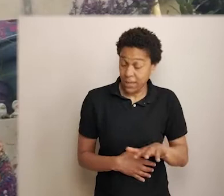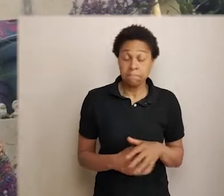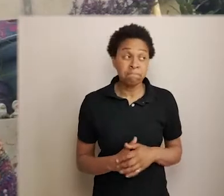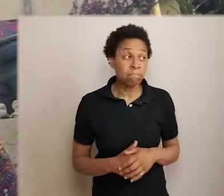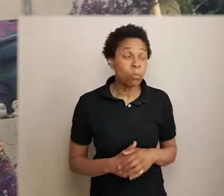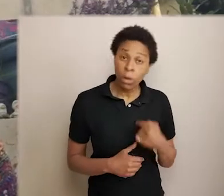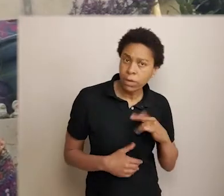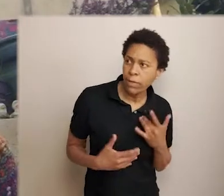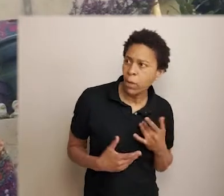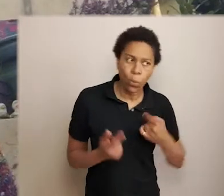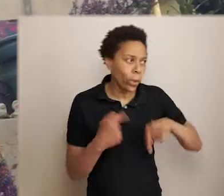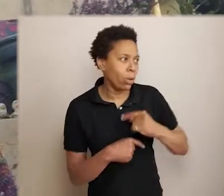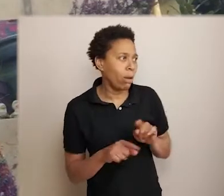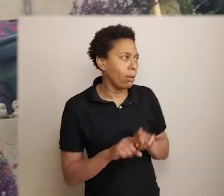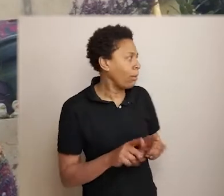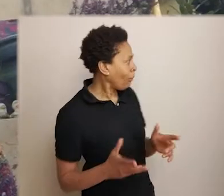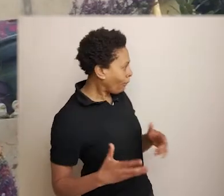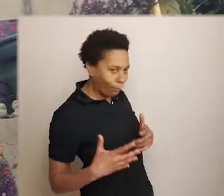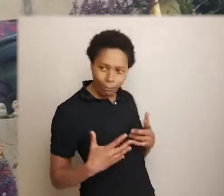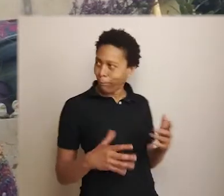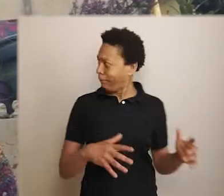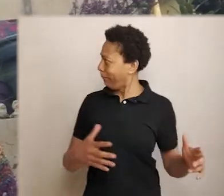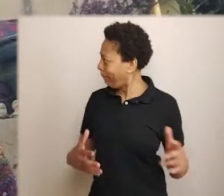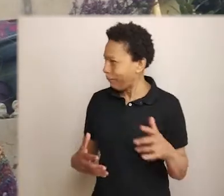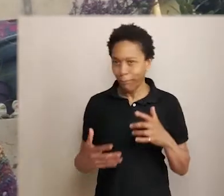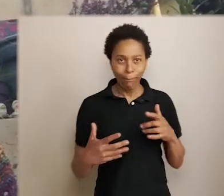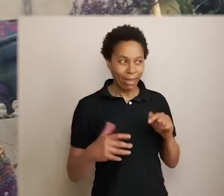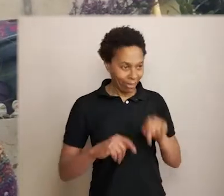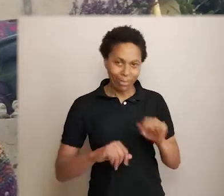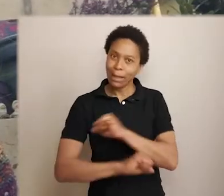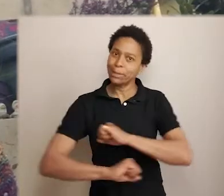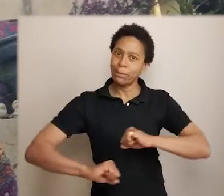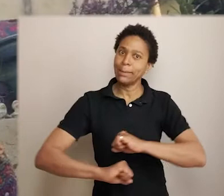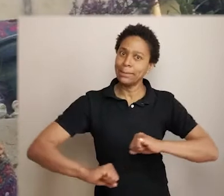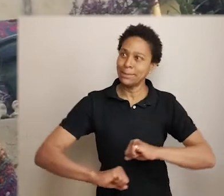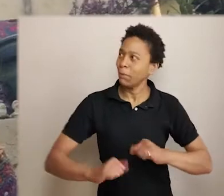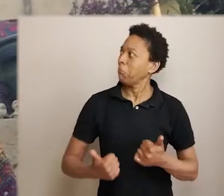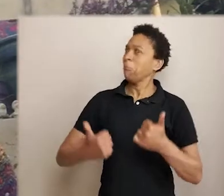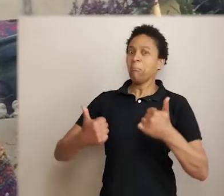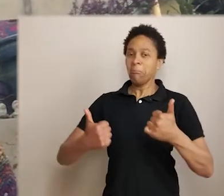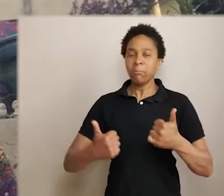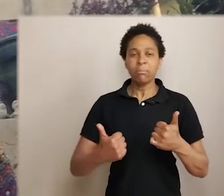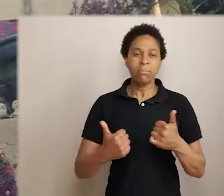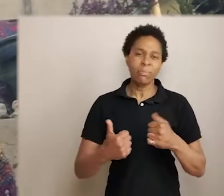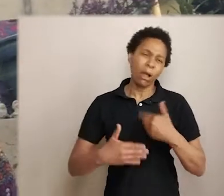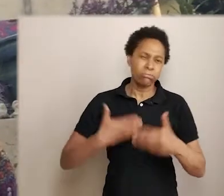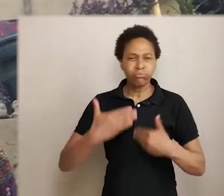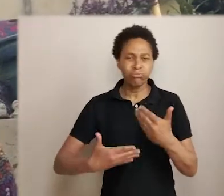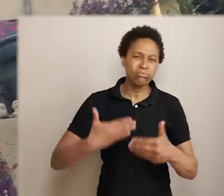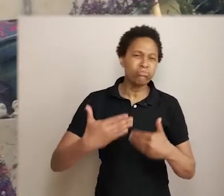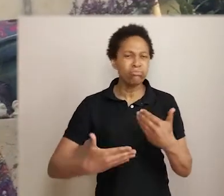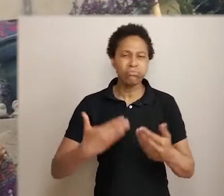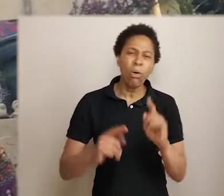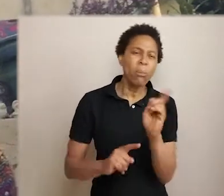like we were living a form of Maupin's early days in these houses, in this space. And then gradually, as we evolved,